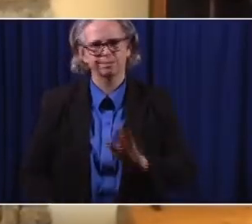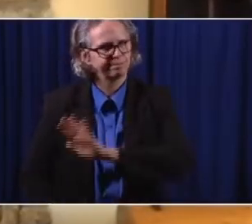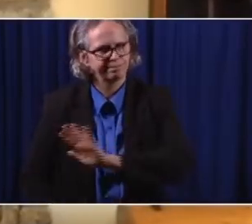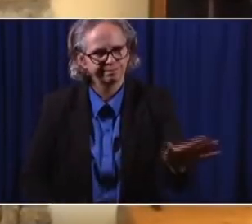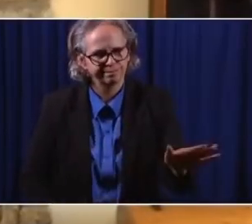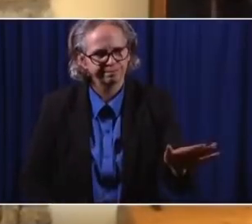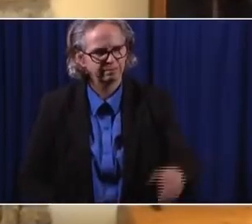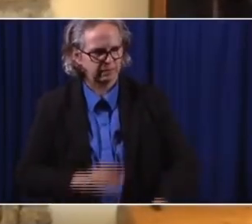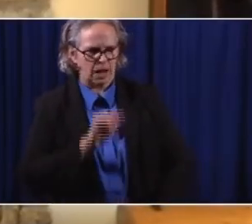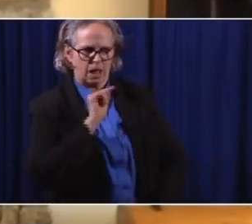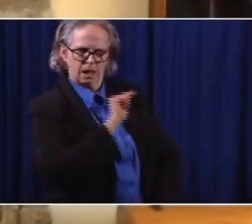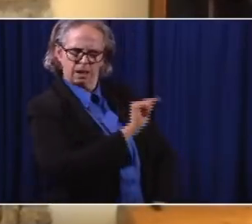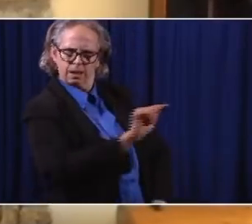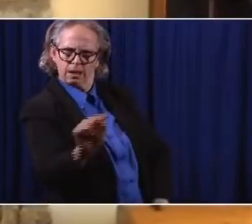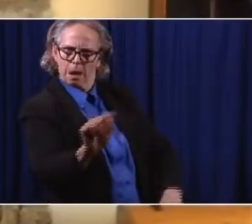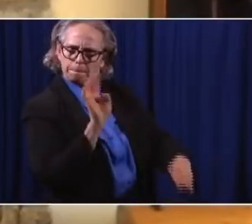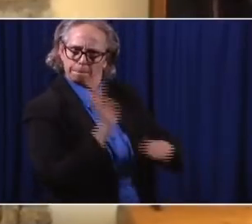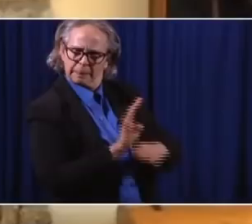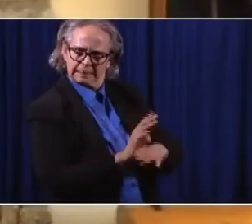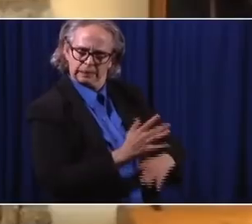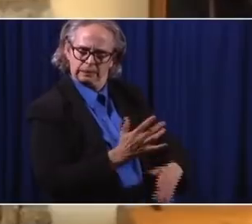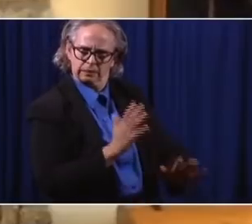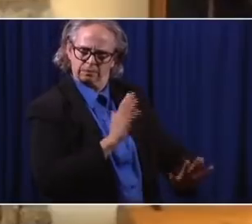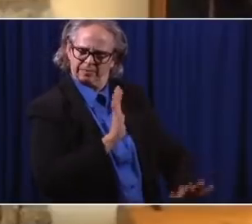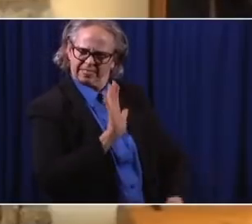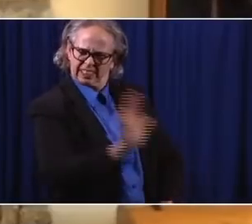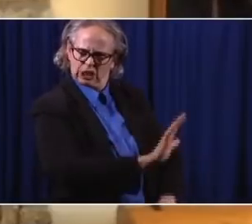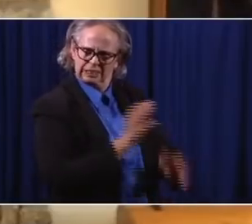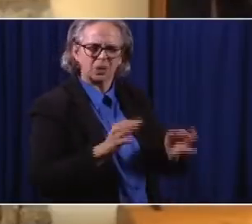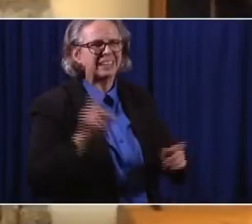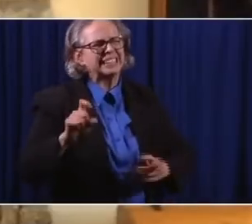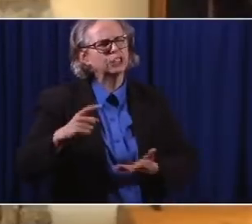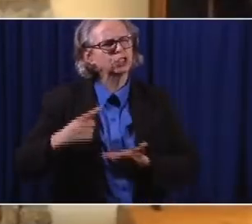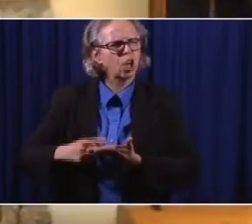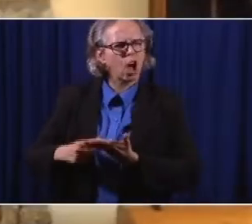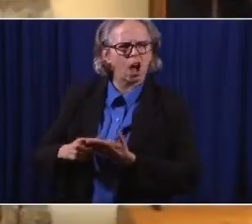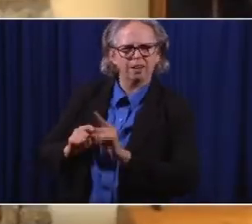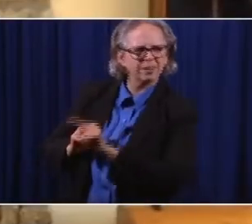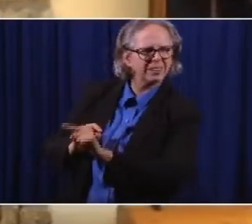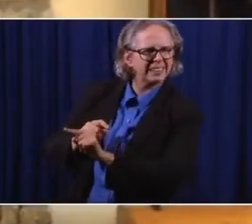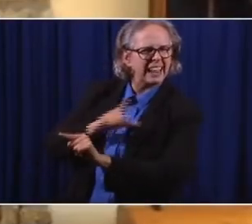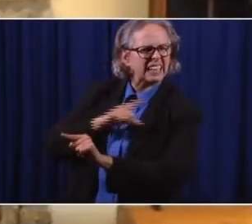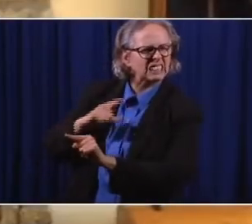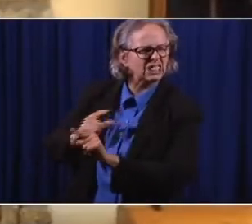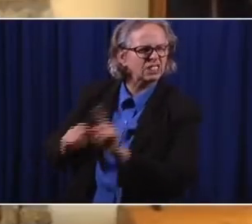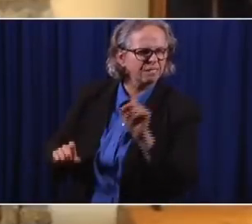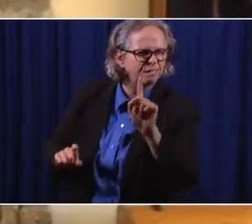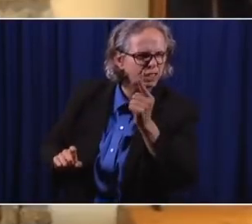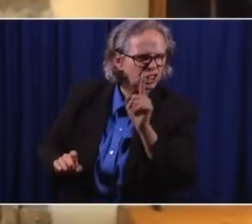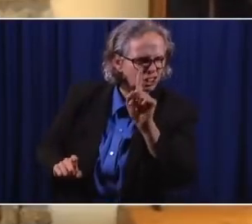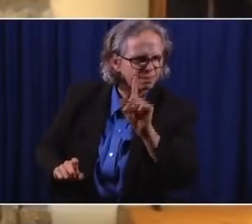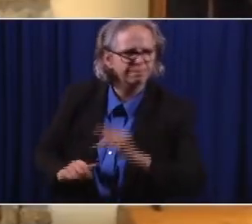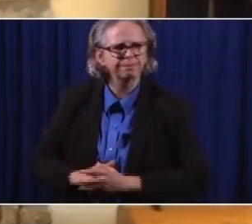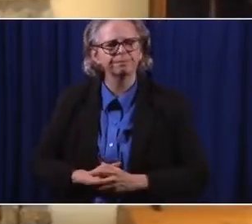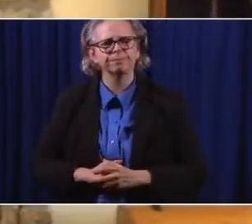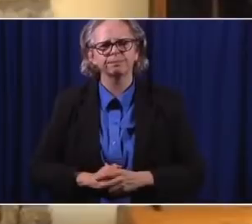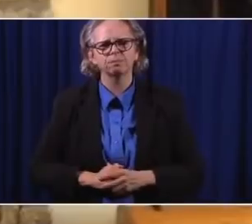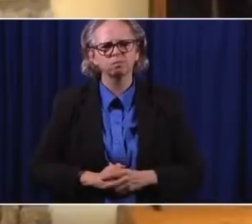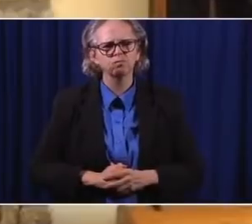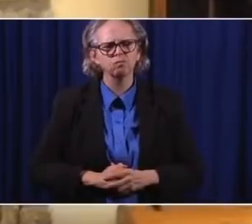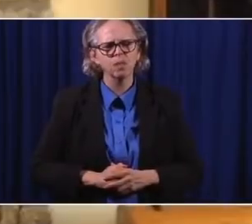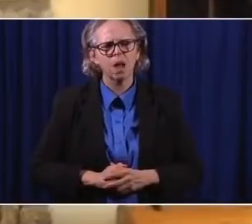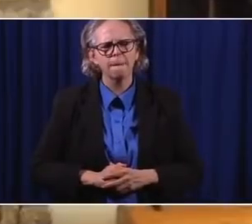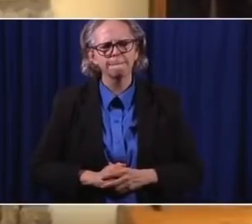are working there, and we generally allow those judgment calls to be made by the employers who can set a